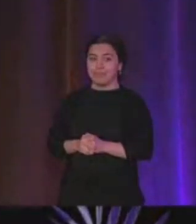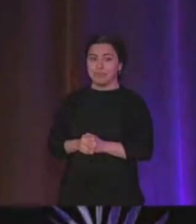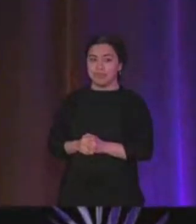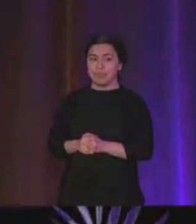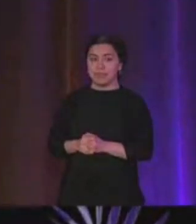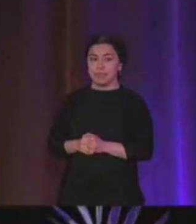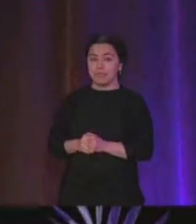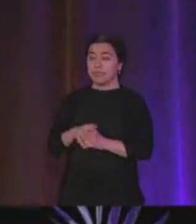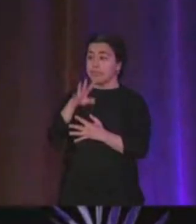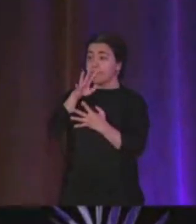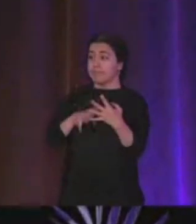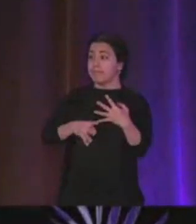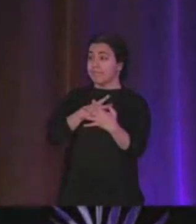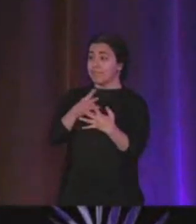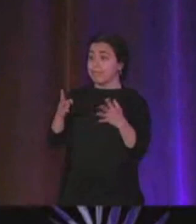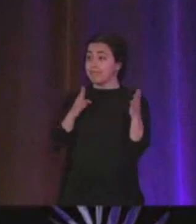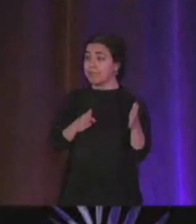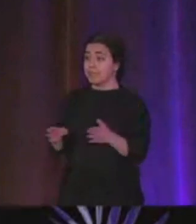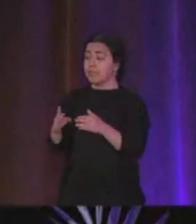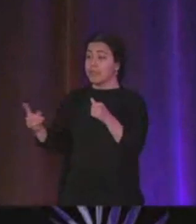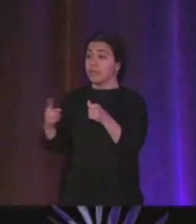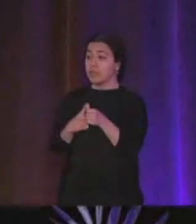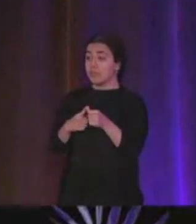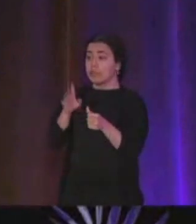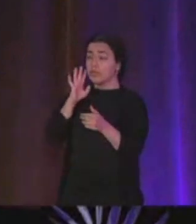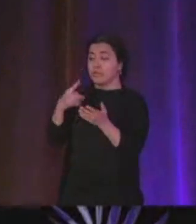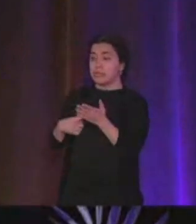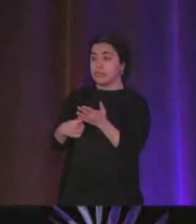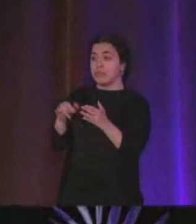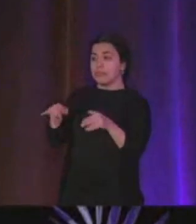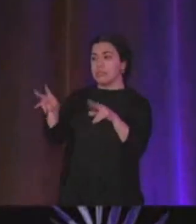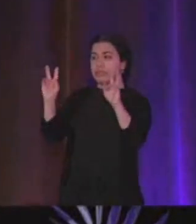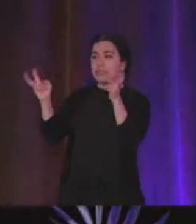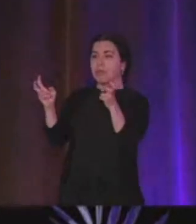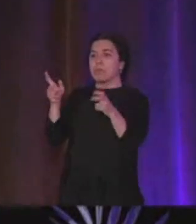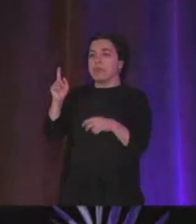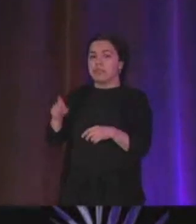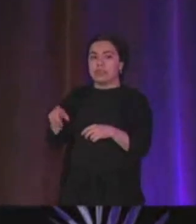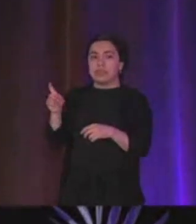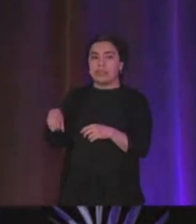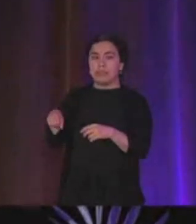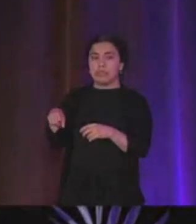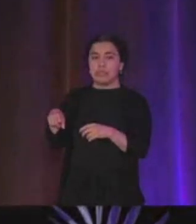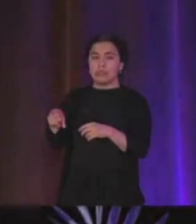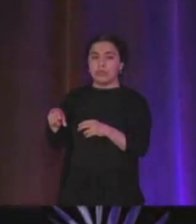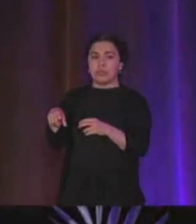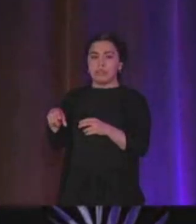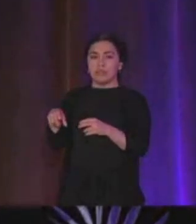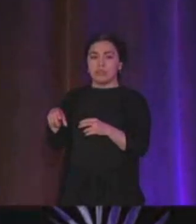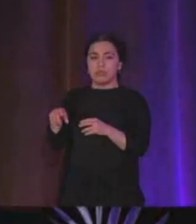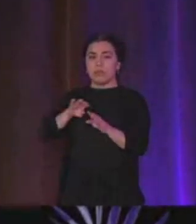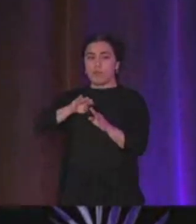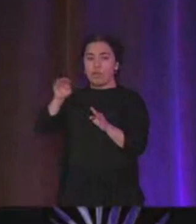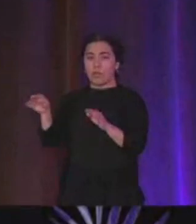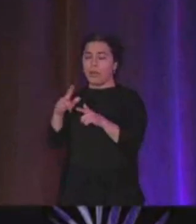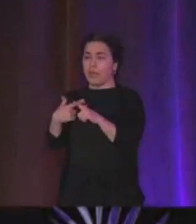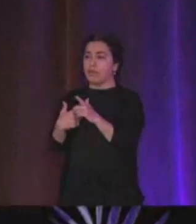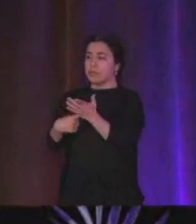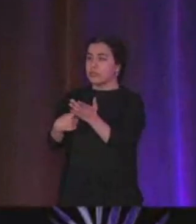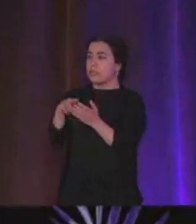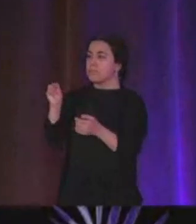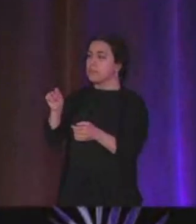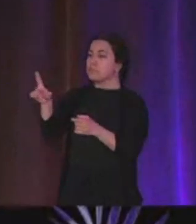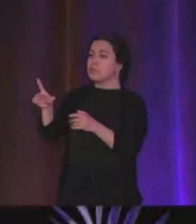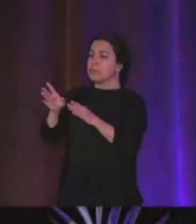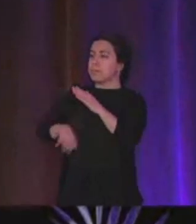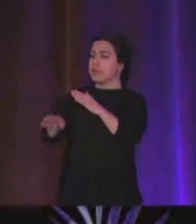The agenda of the talk is, firstly, I'll talk about why this topic is the need of the hour. Then we'll cover about the basics of machine learning and the edge